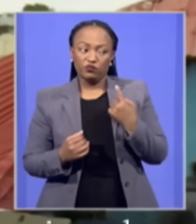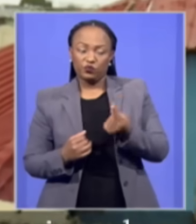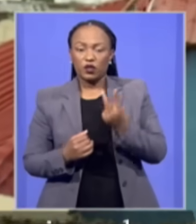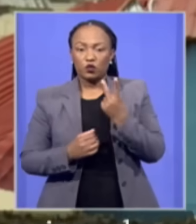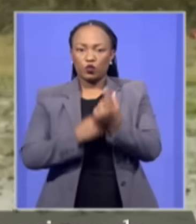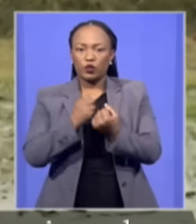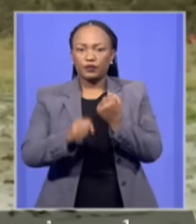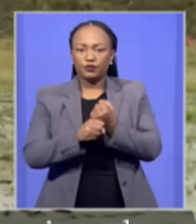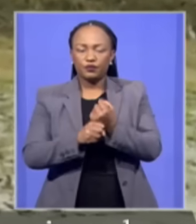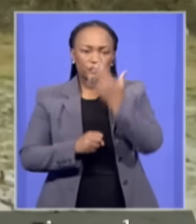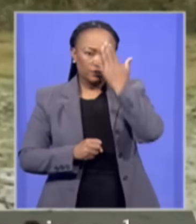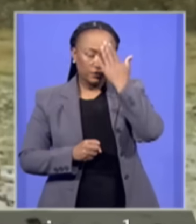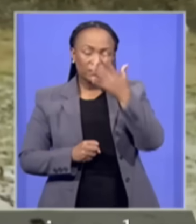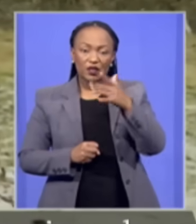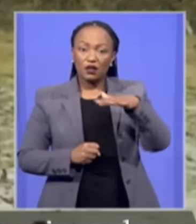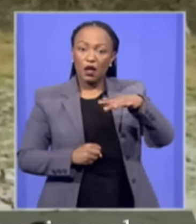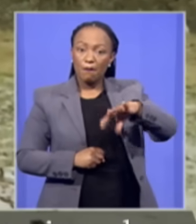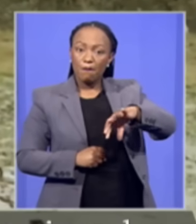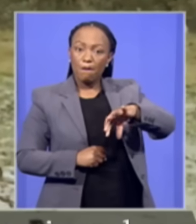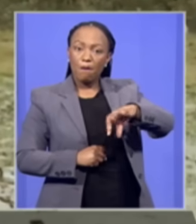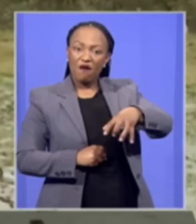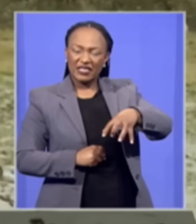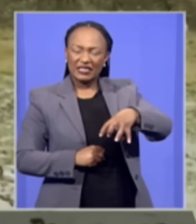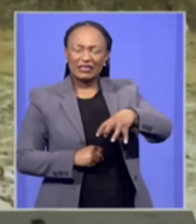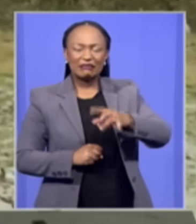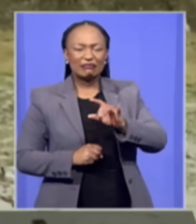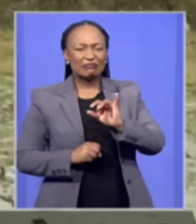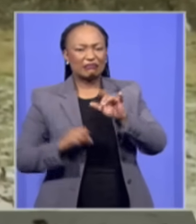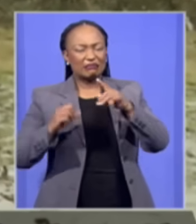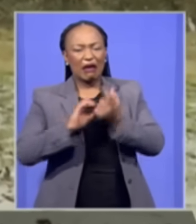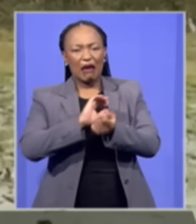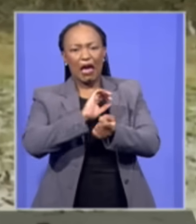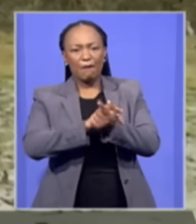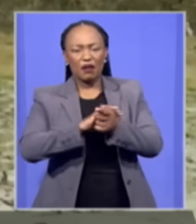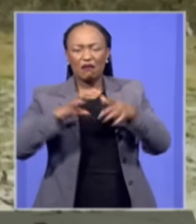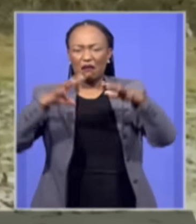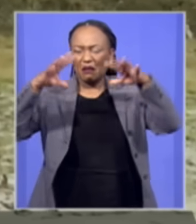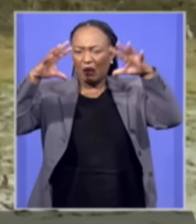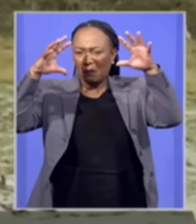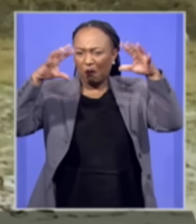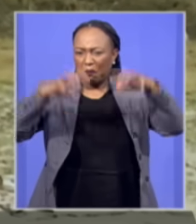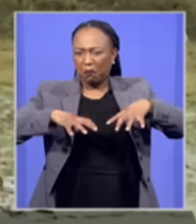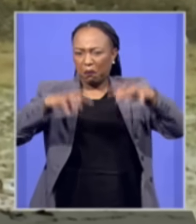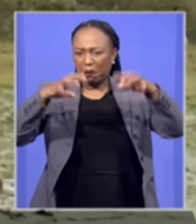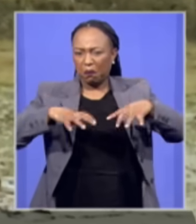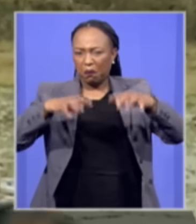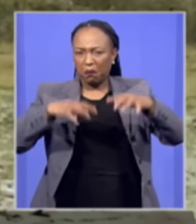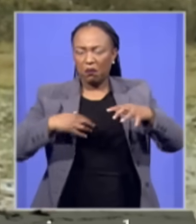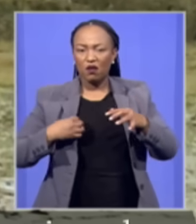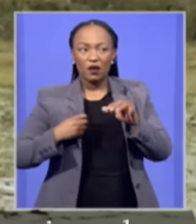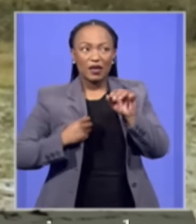a disaster-prone province. The area that is under-resourced is the eastern part of the province. We have been speaking to South